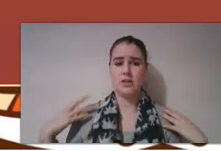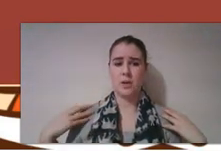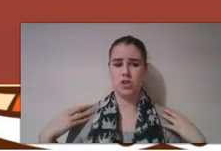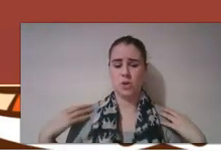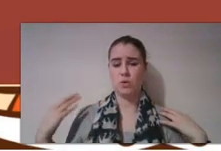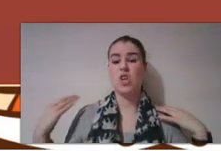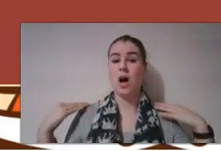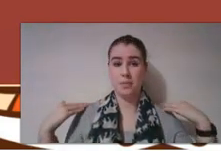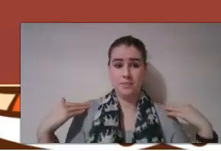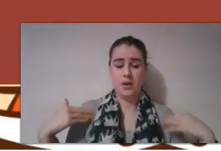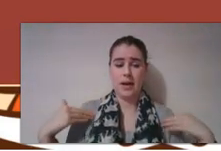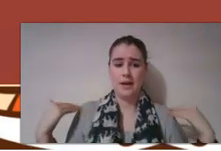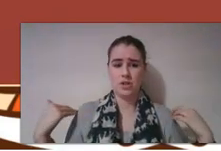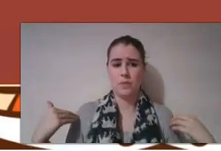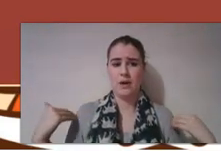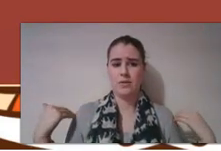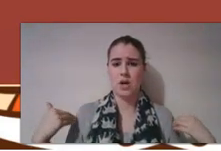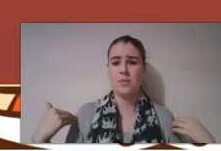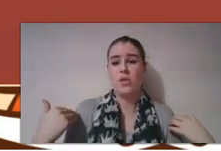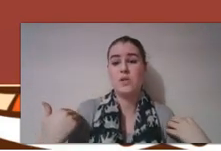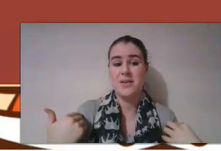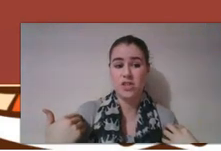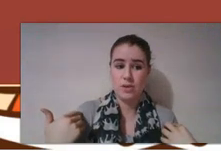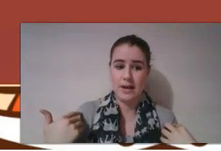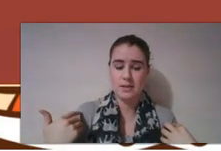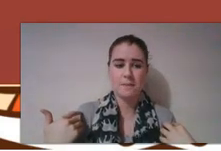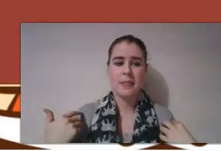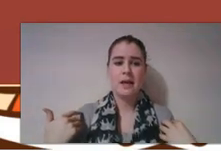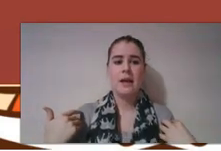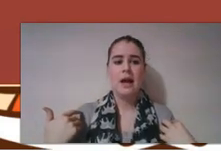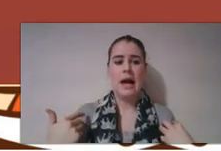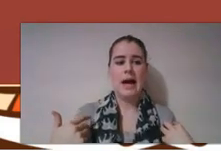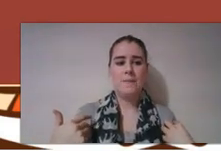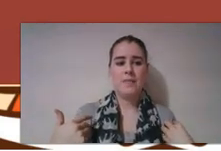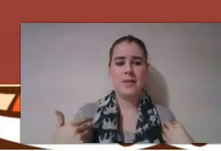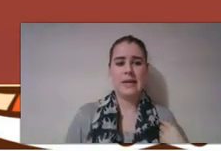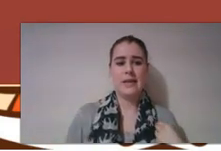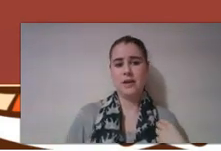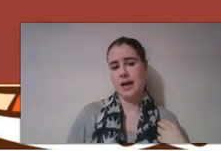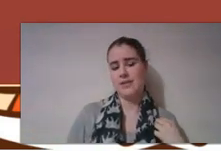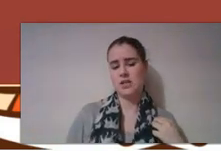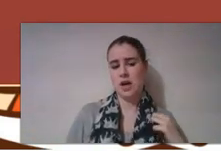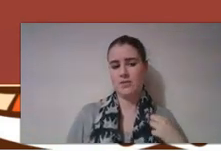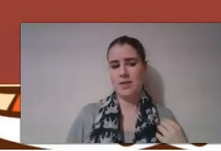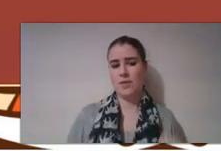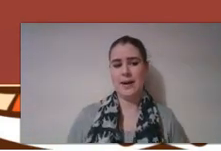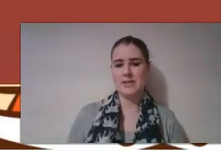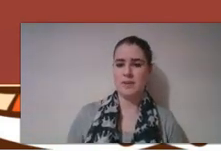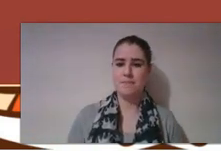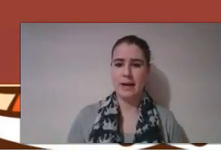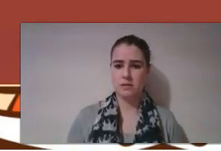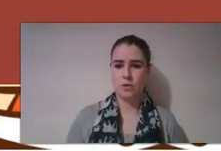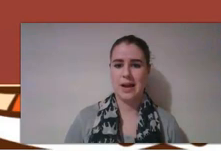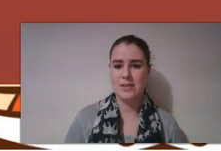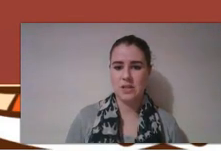have a sleeveless poncho or top, okay, which they'd wear on the top, or they'd wear a dress. And they'd either have it tied around their waist